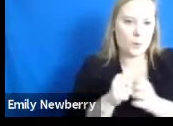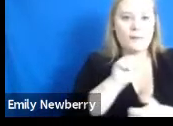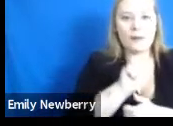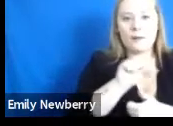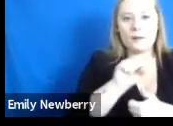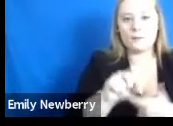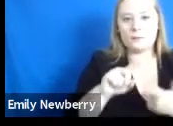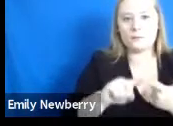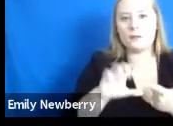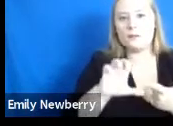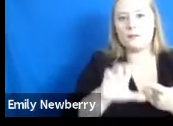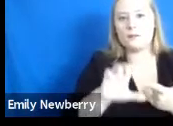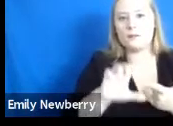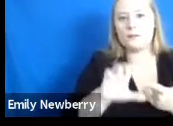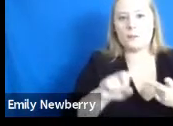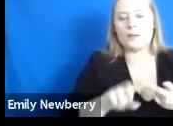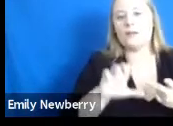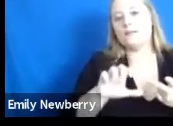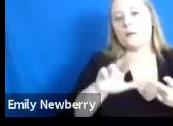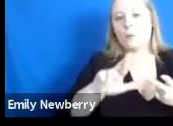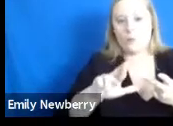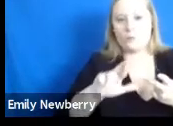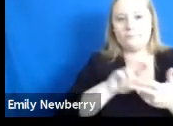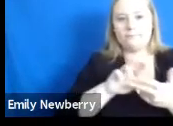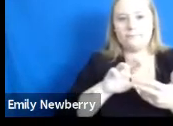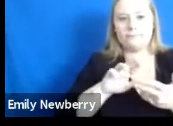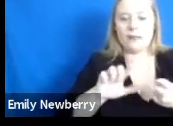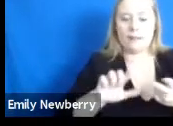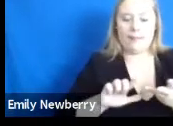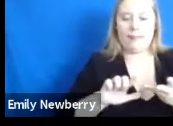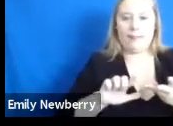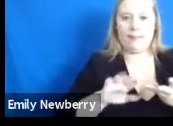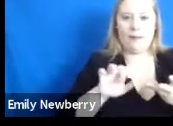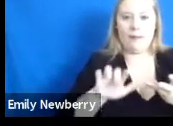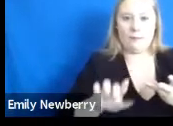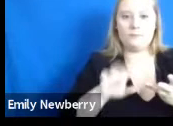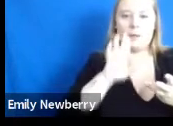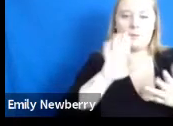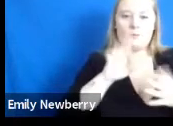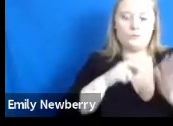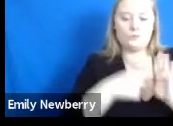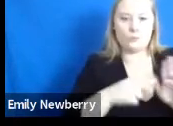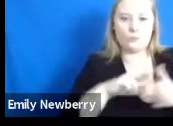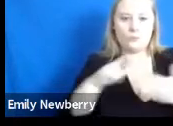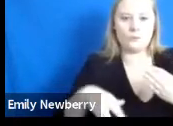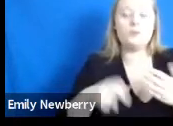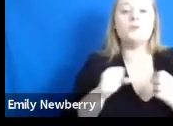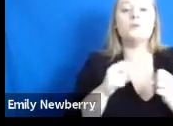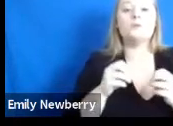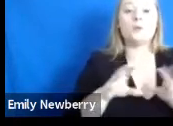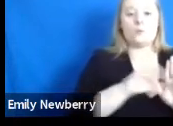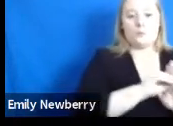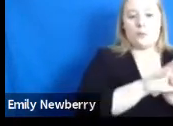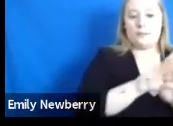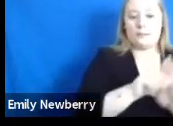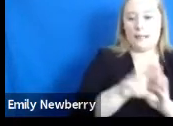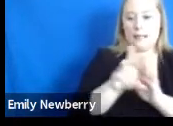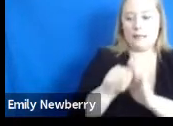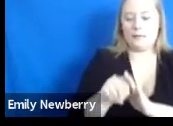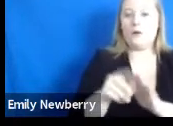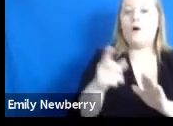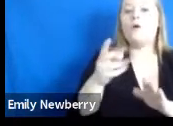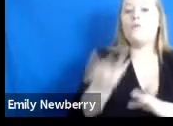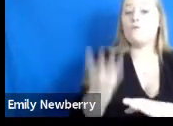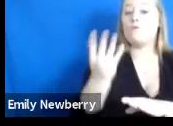lead. Similar to irrigation ditch sediments, we scanned the fields at 4 different time periods, which